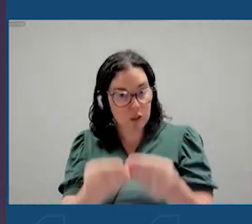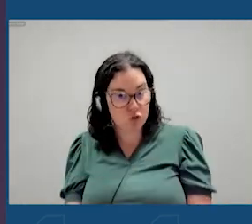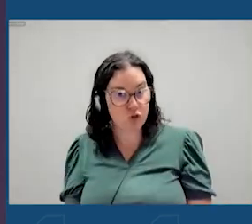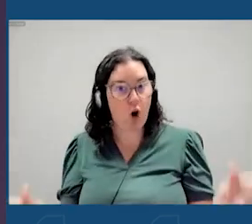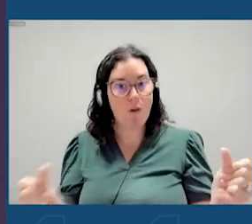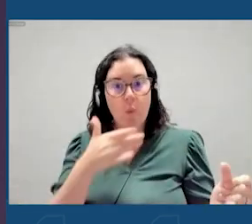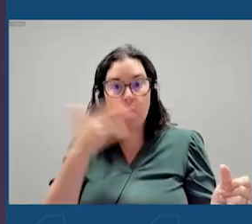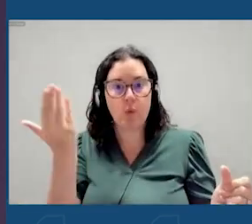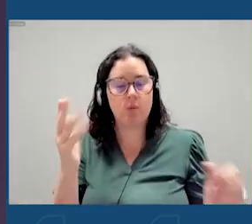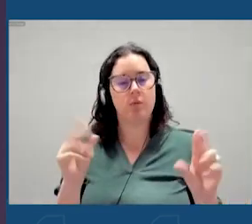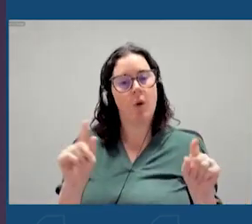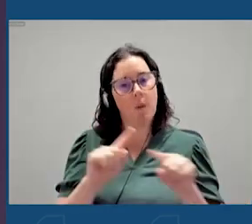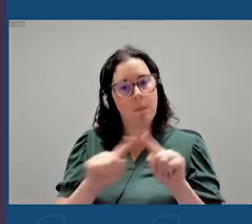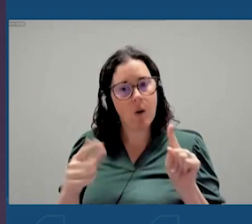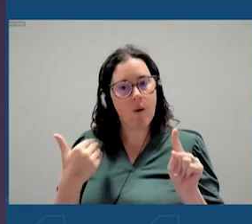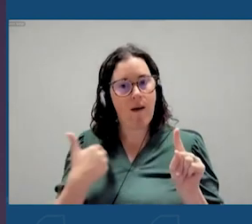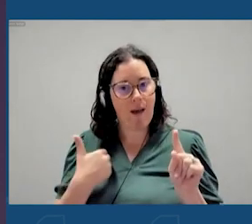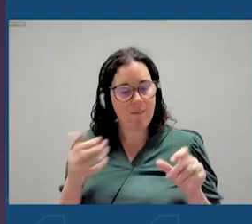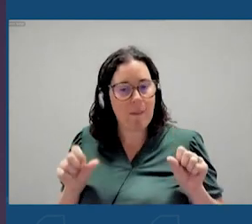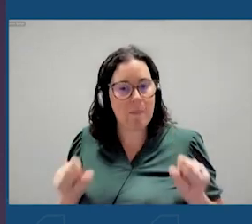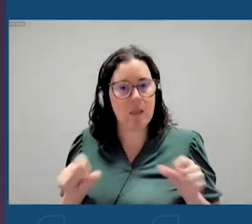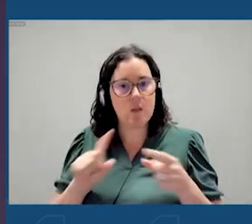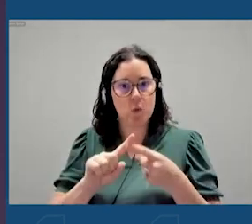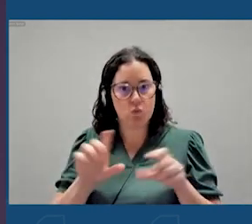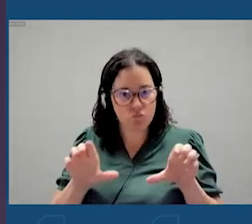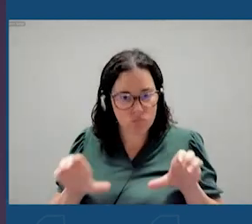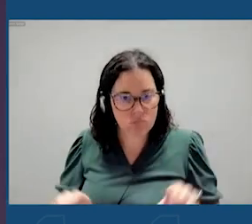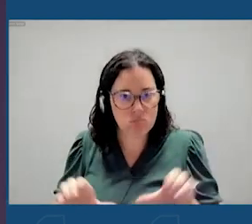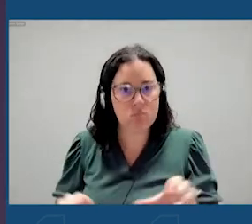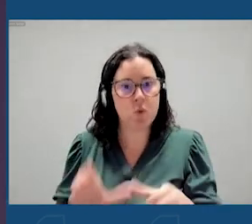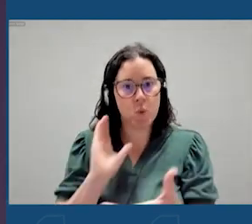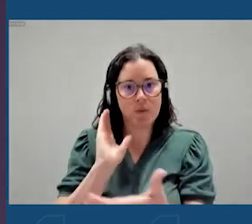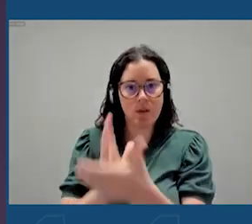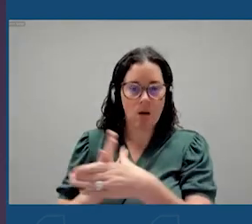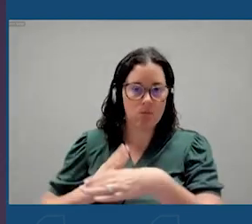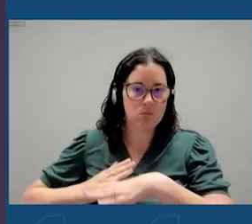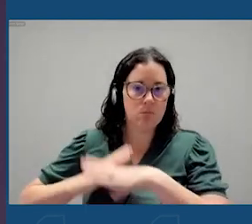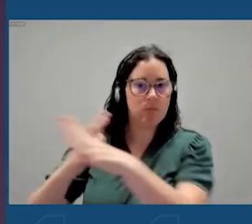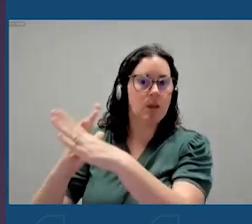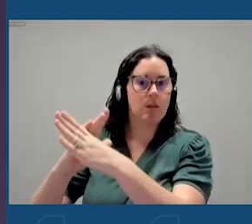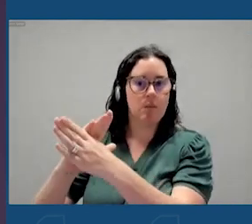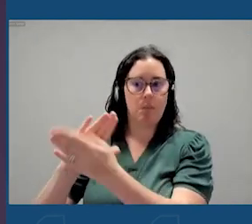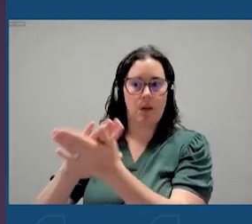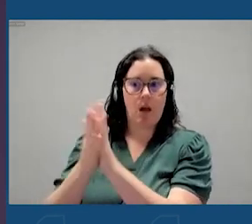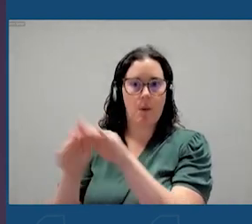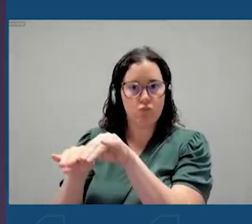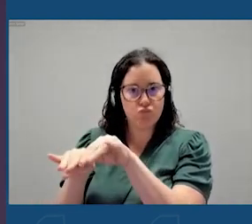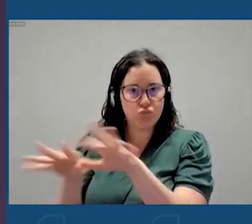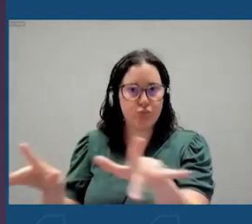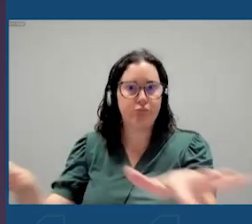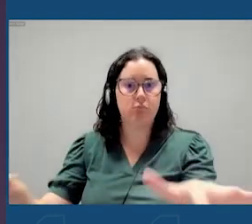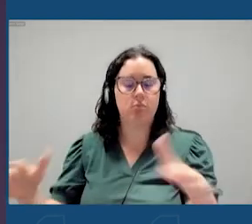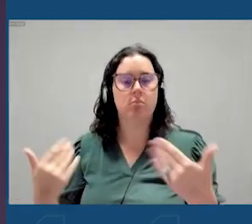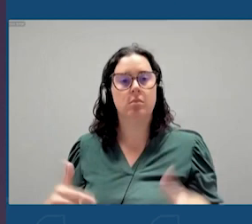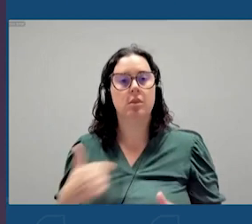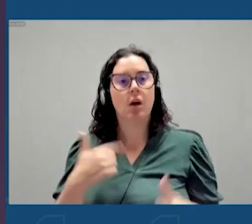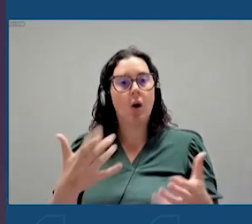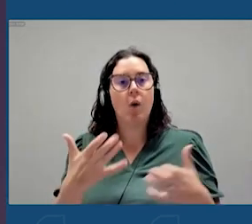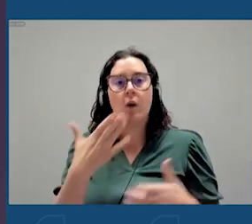meaningful action to make sure it does not become pervasive in our society. I want to thank my